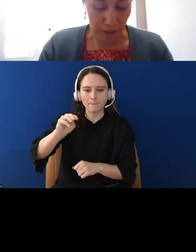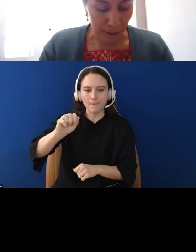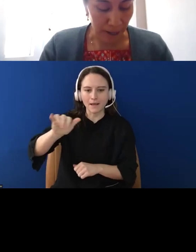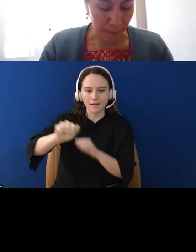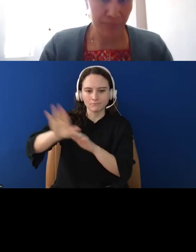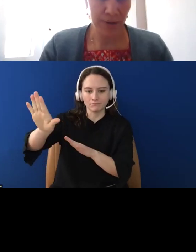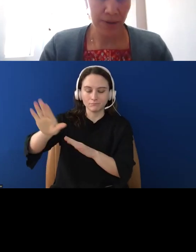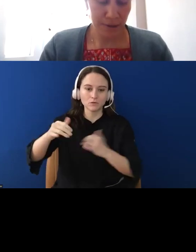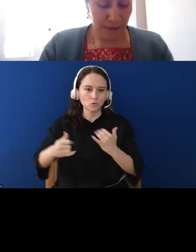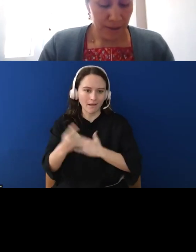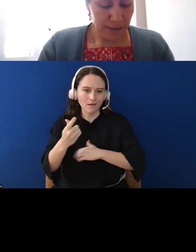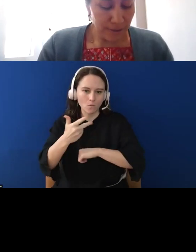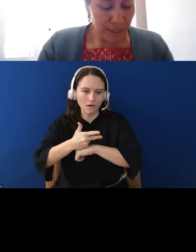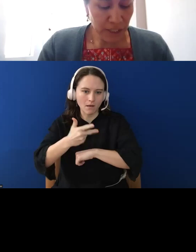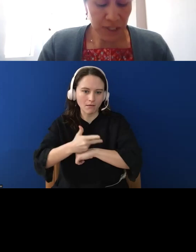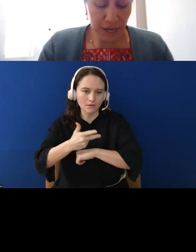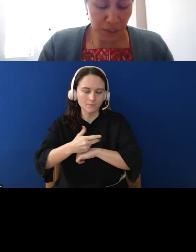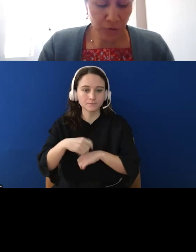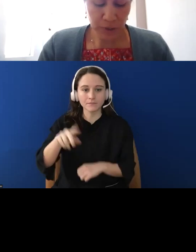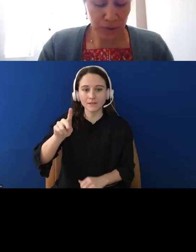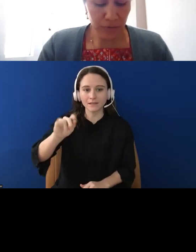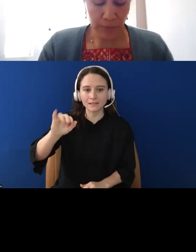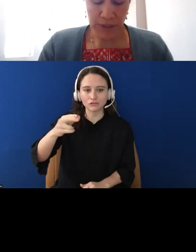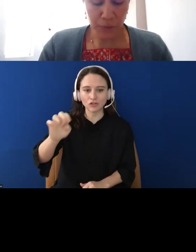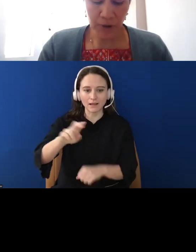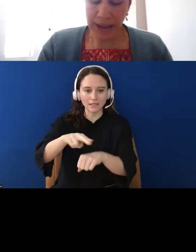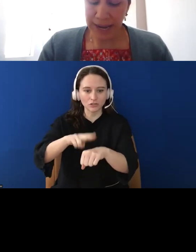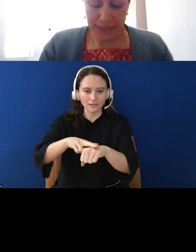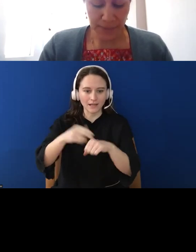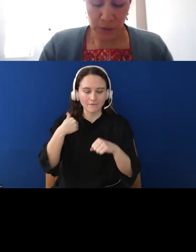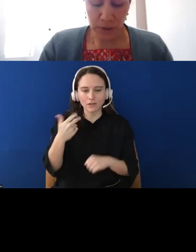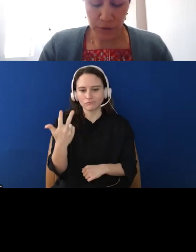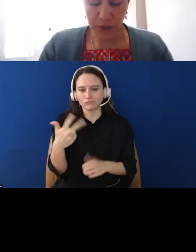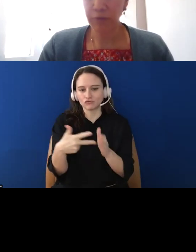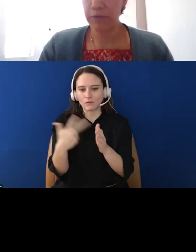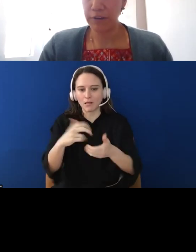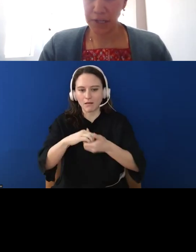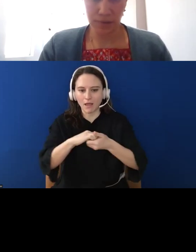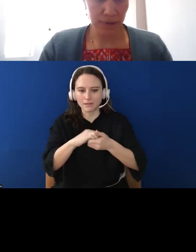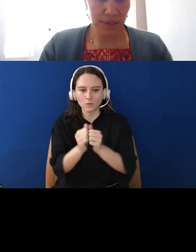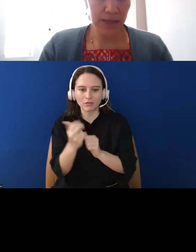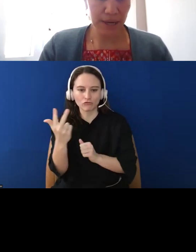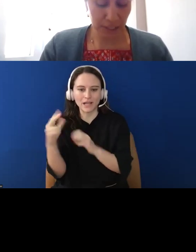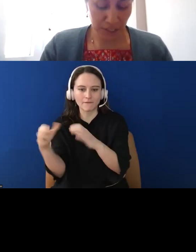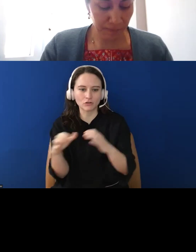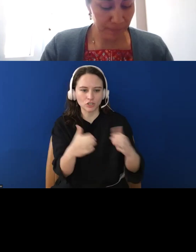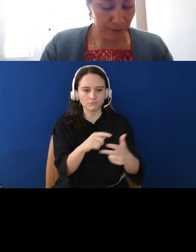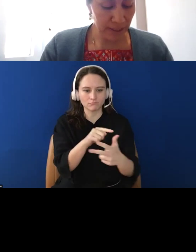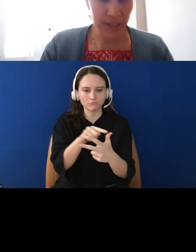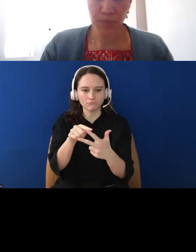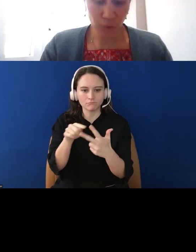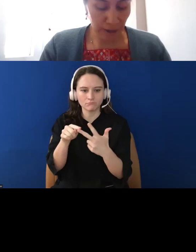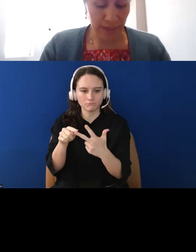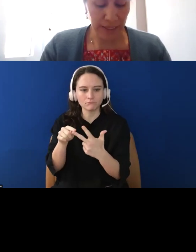of Guatemala. The K'iche nation resulted from a triple alliance between three confederations, the Nima K'iche,